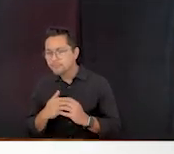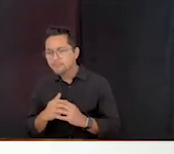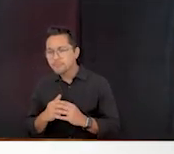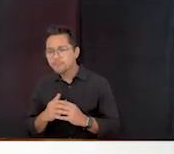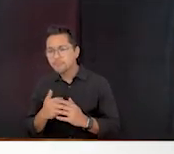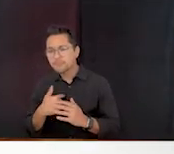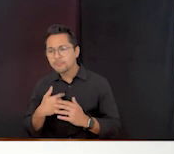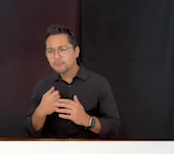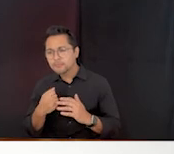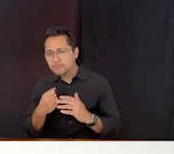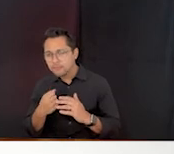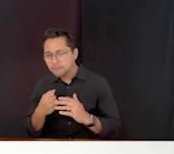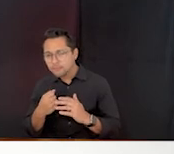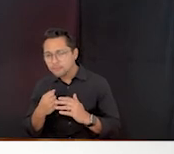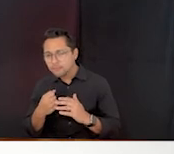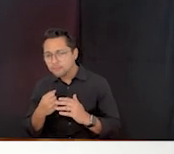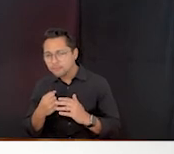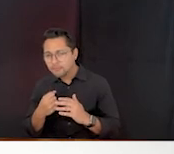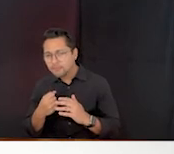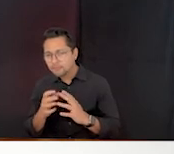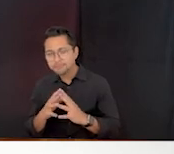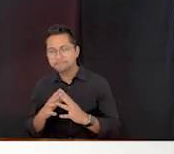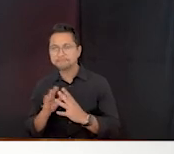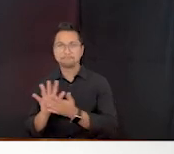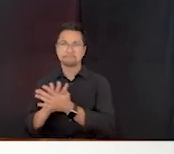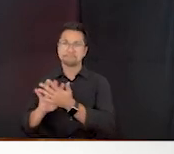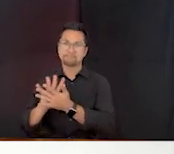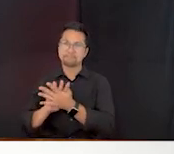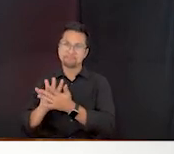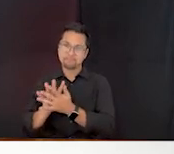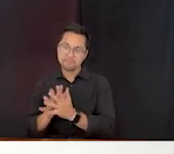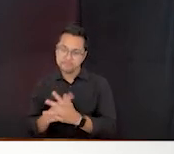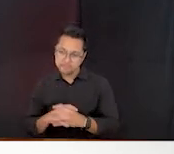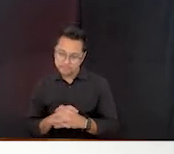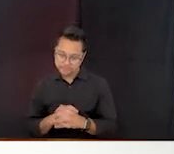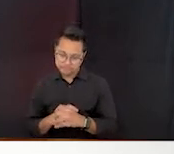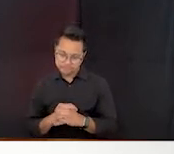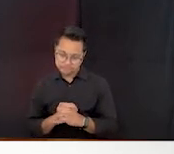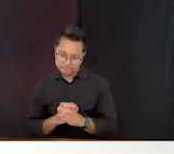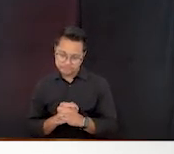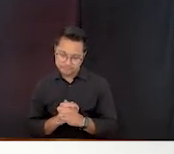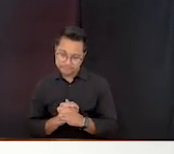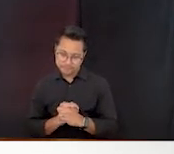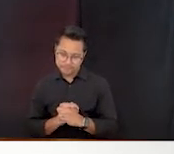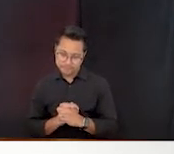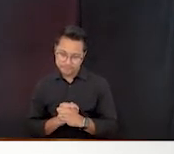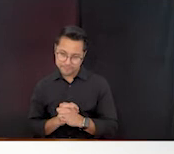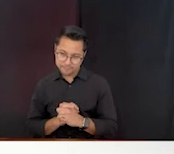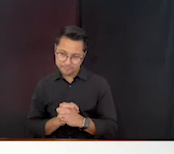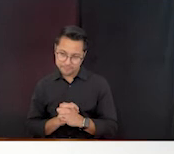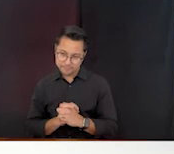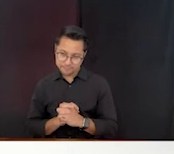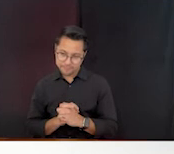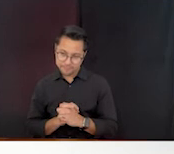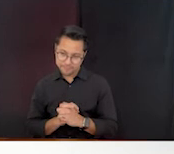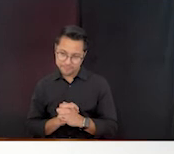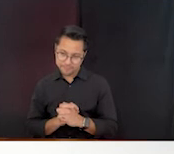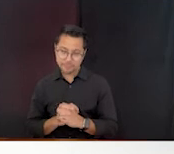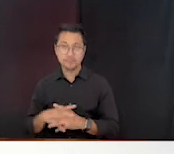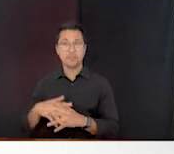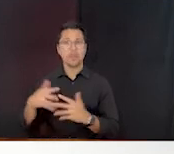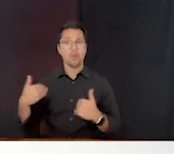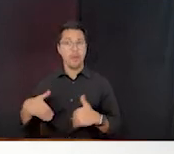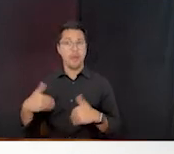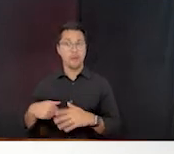I was born with retinopathy, which causes multiple blood vessel growth in the area around the retina. So I had to have multiple surgeries known as Oh,